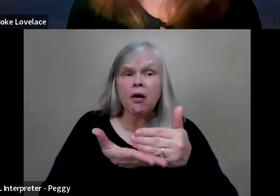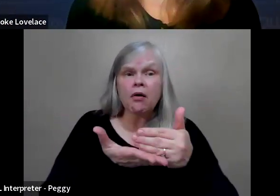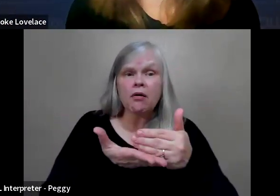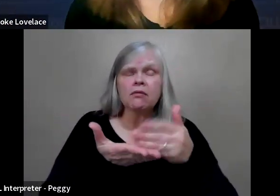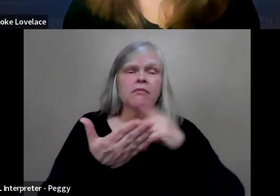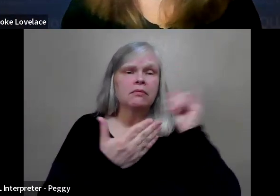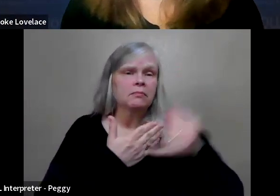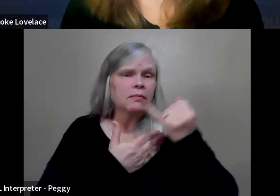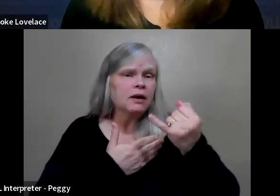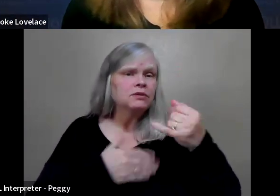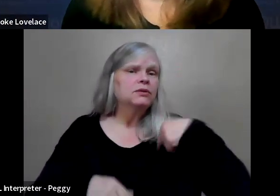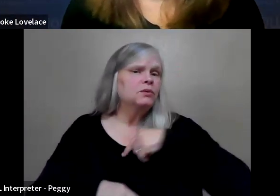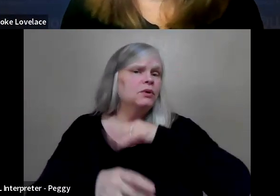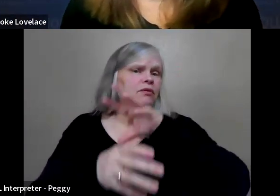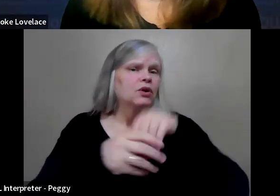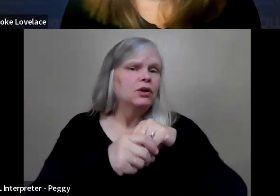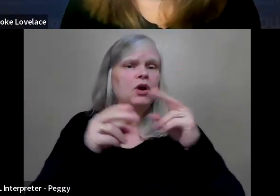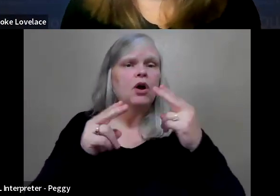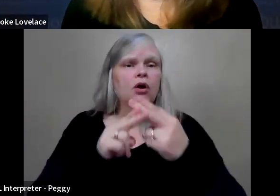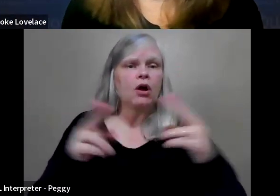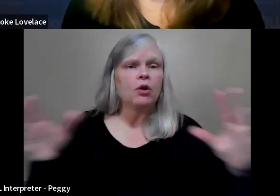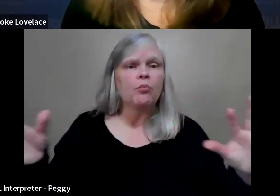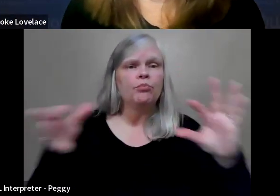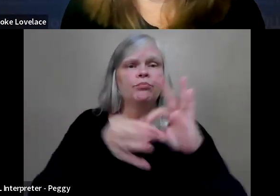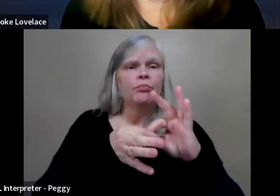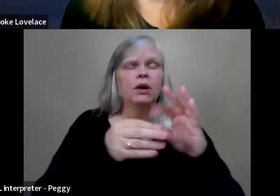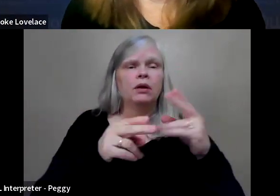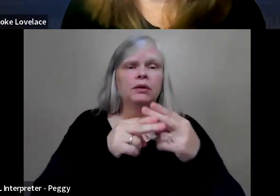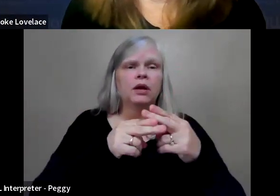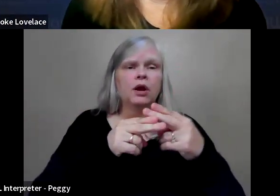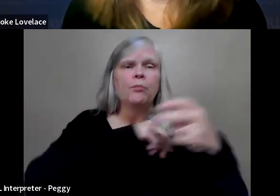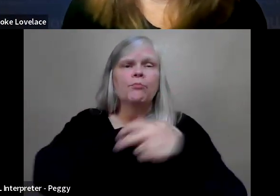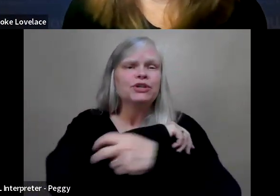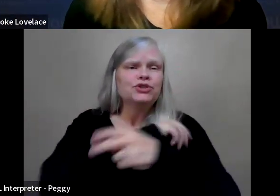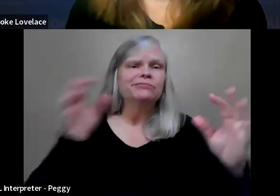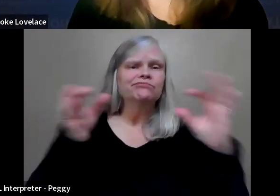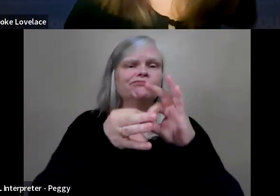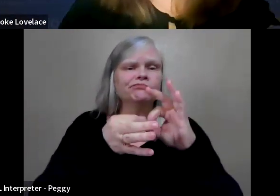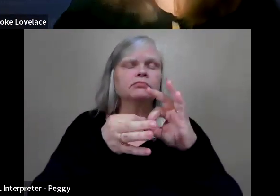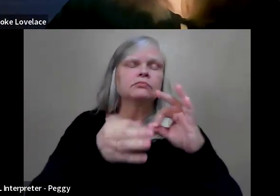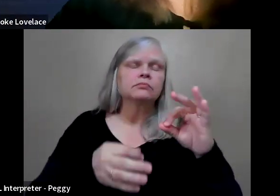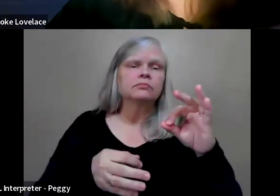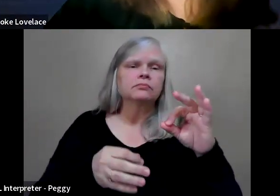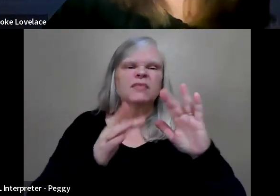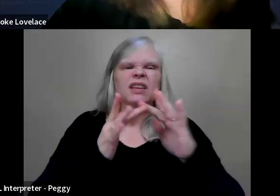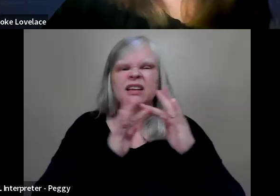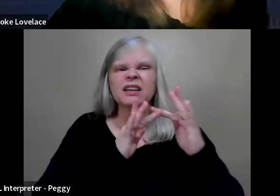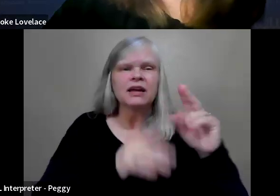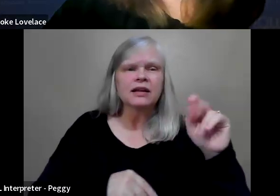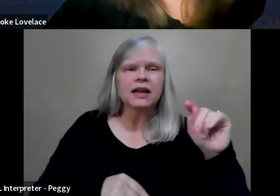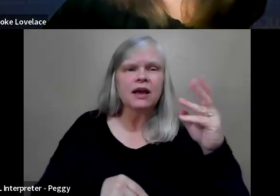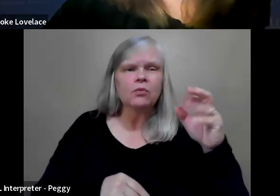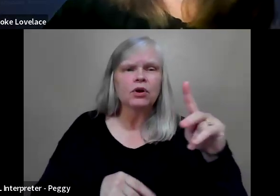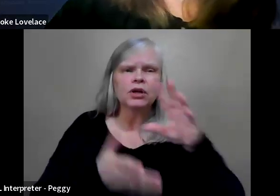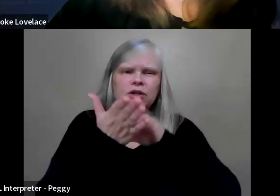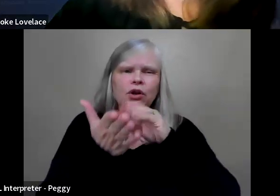project we are involved in called Bridging the Aging and Disability Networks. It is a learning collaborative